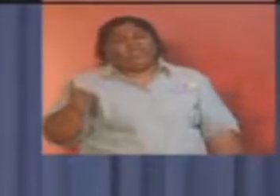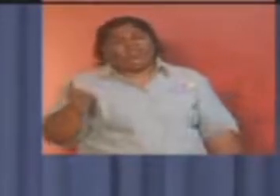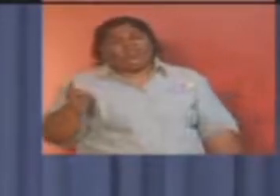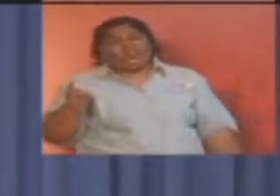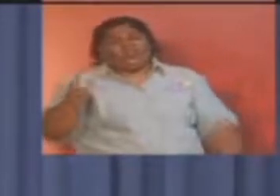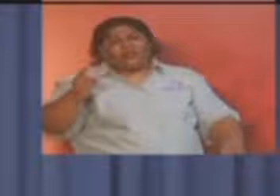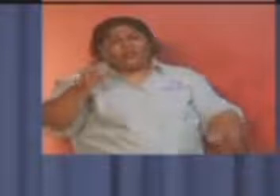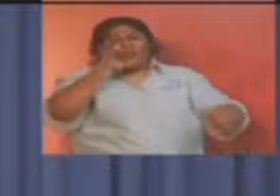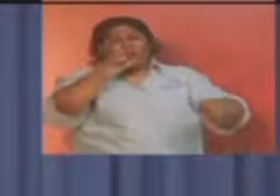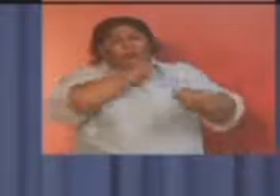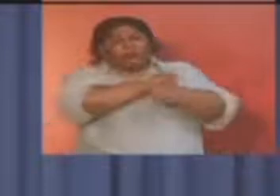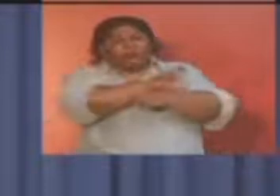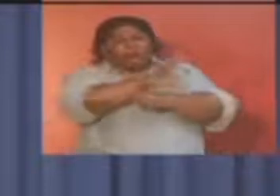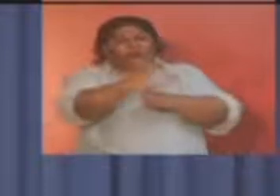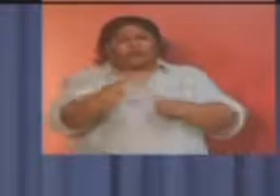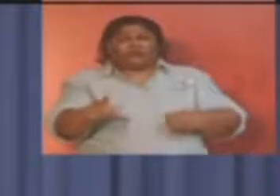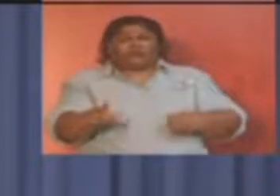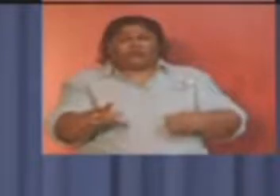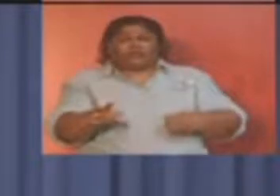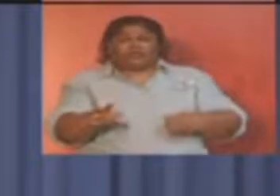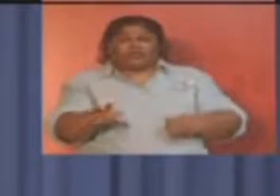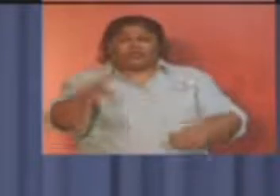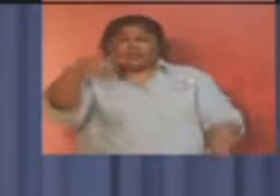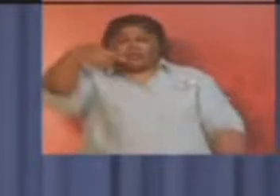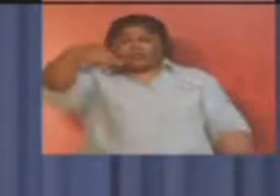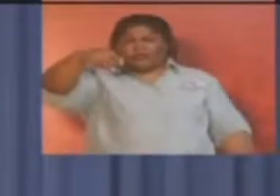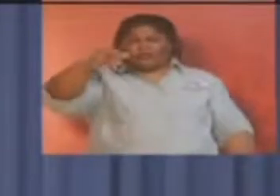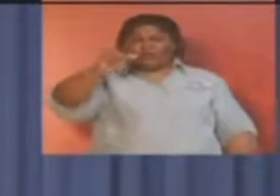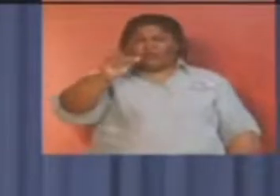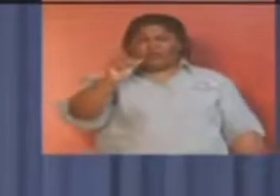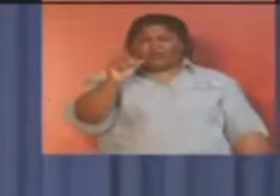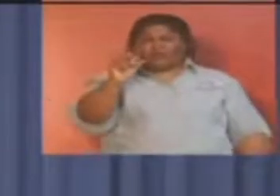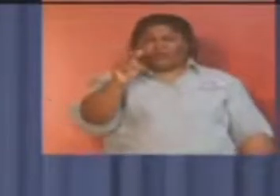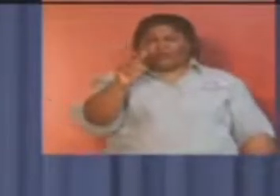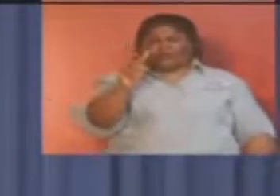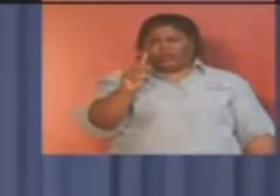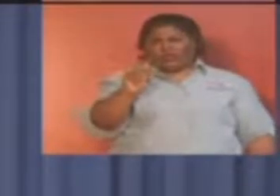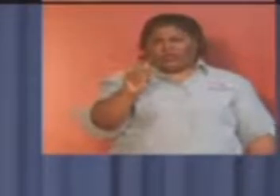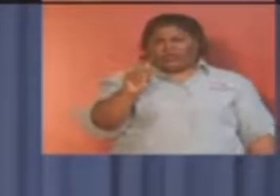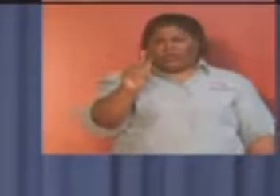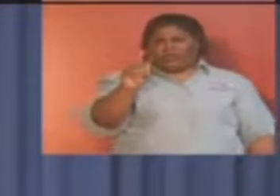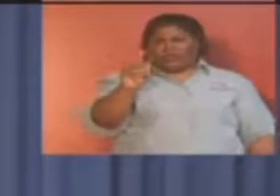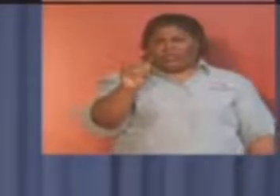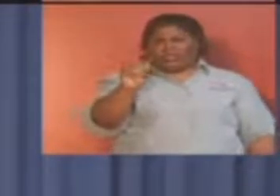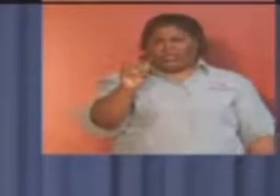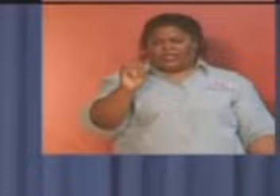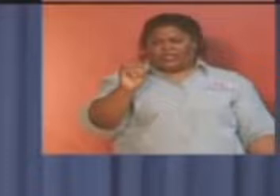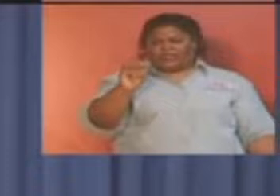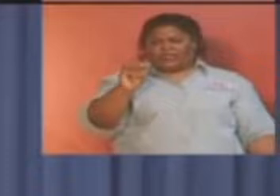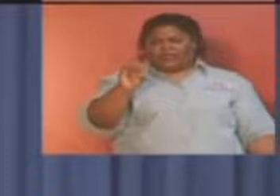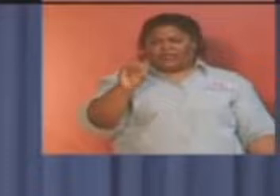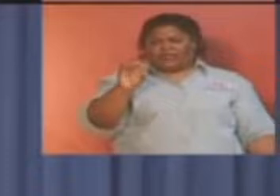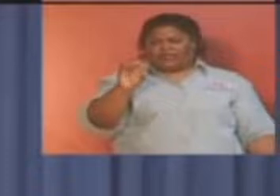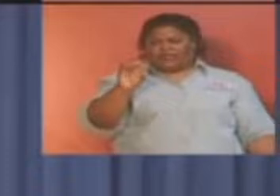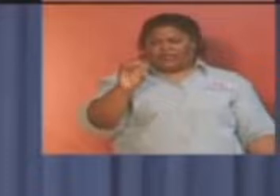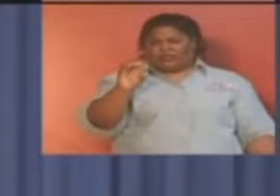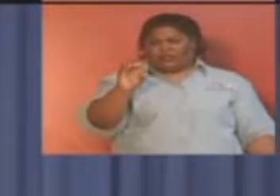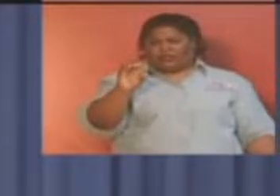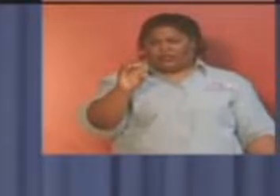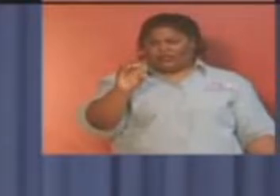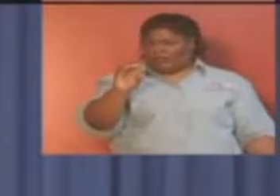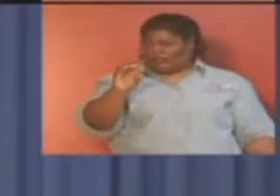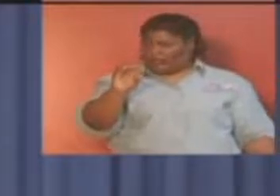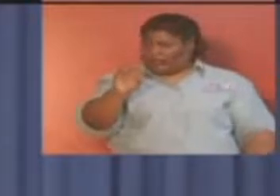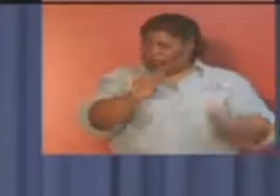means every country in the world is involved in it and exposed to it. That's why it's called pandemic. And of